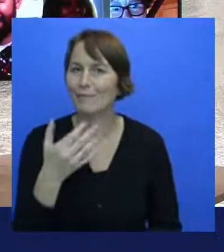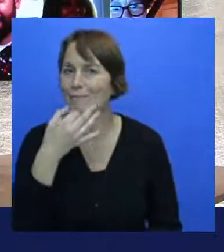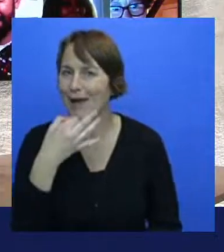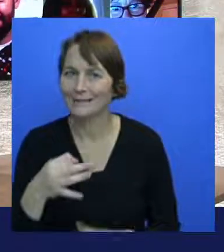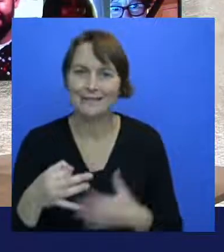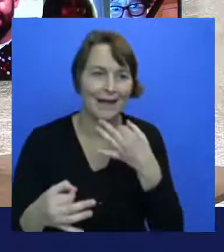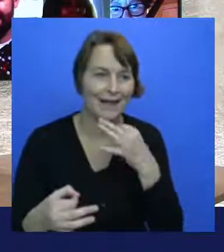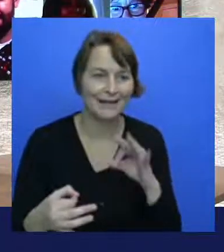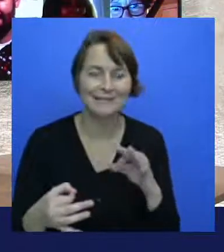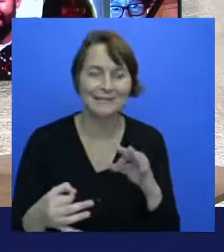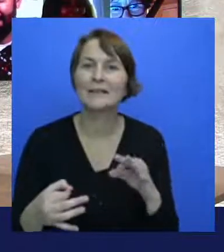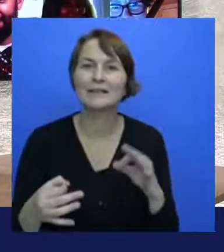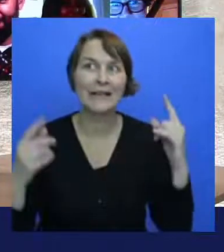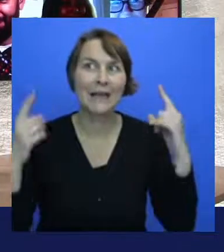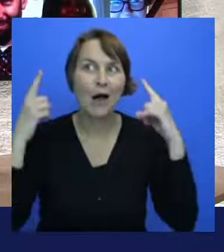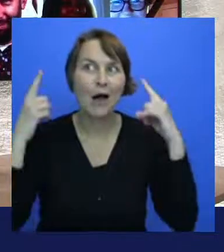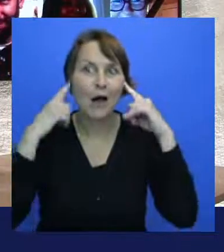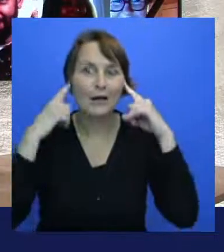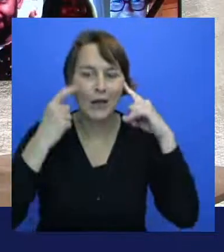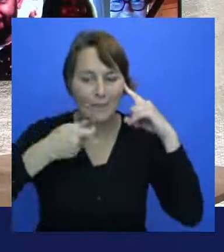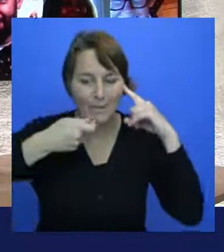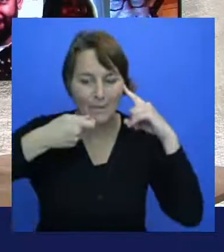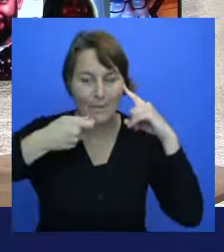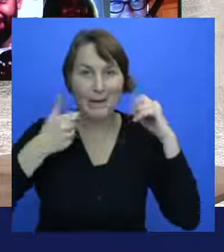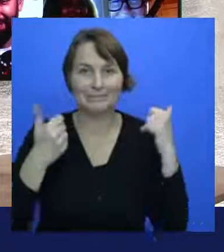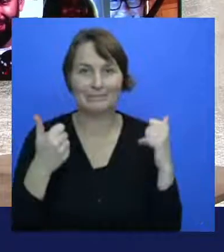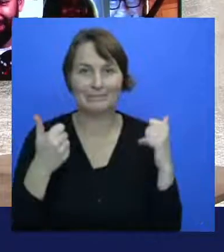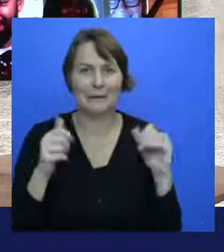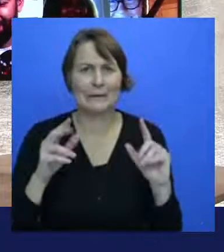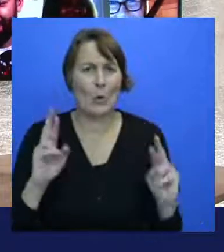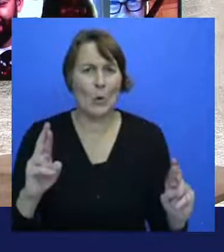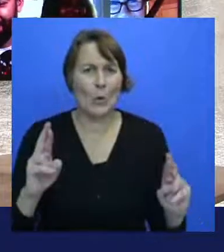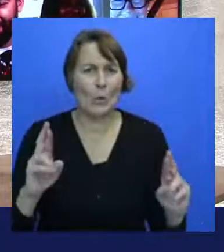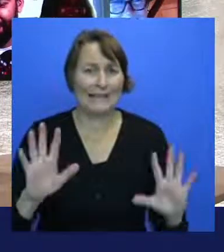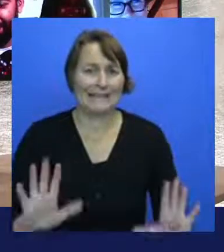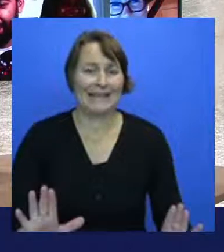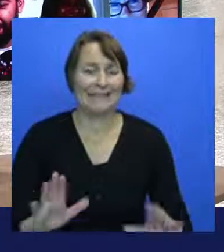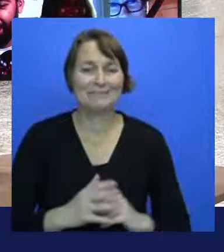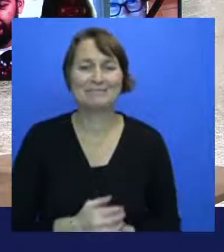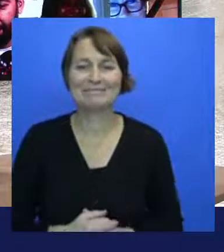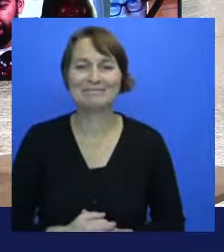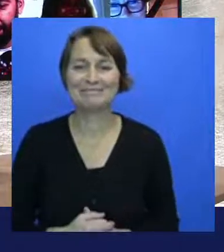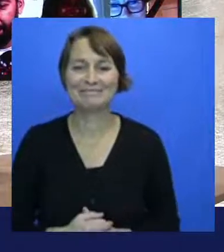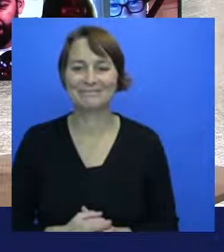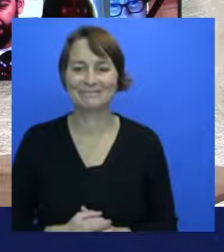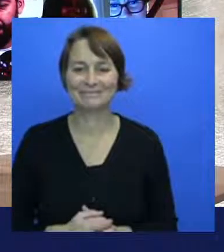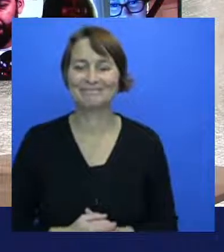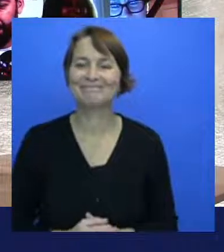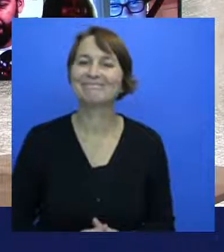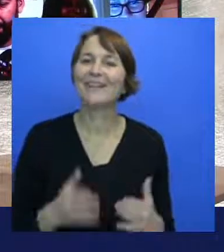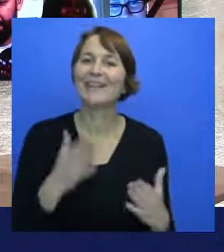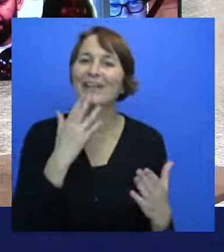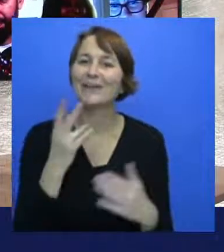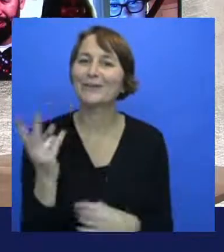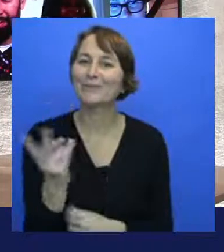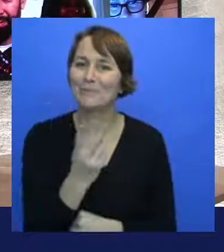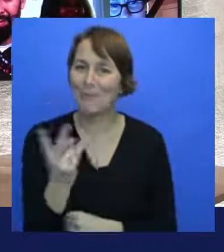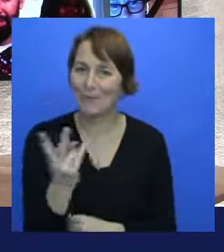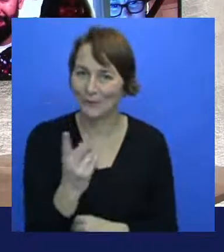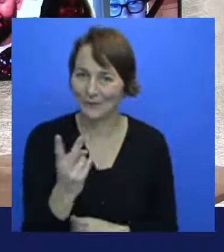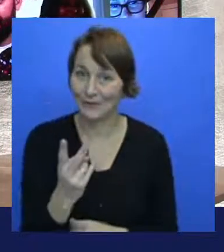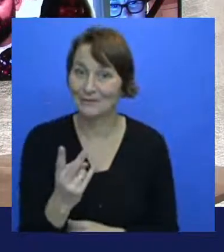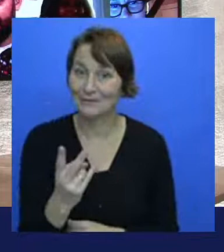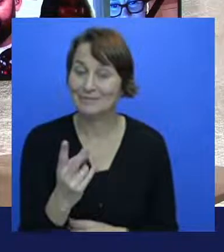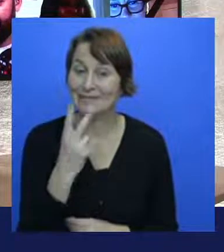audio is back again. Let's hope it sticks this time. Thank you very much again, and we will see Marion